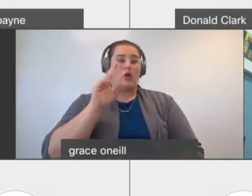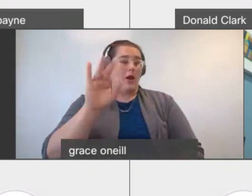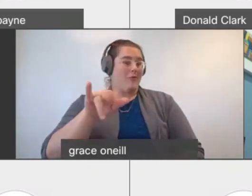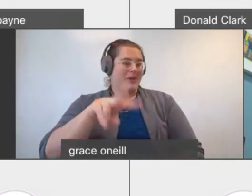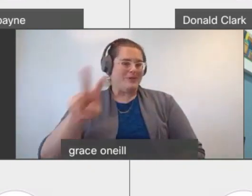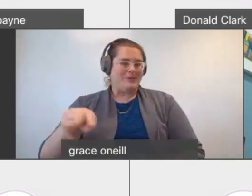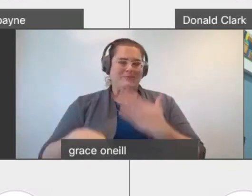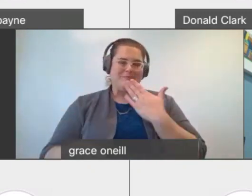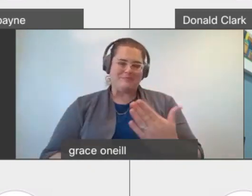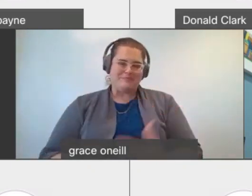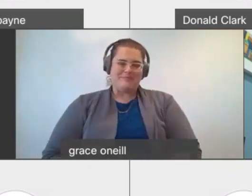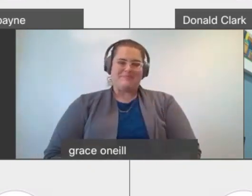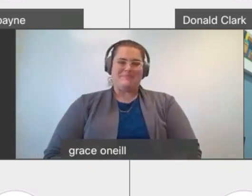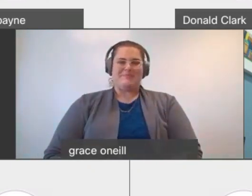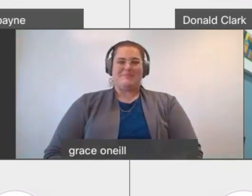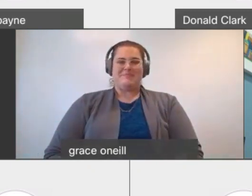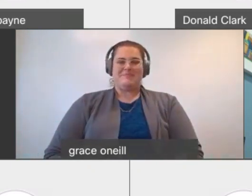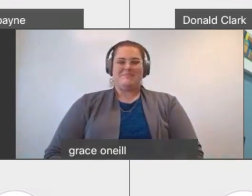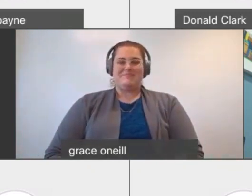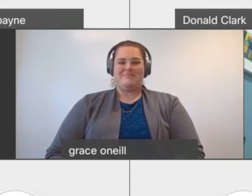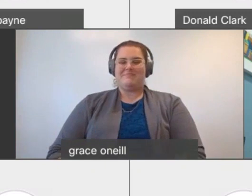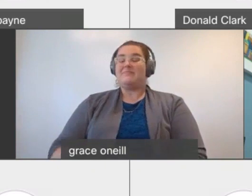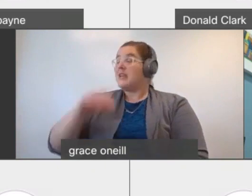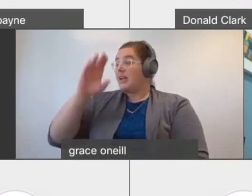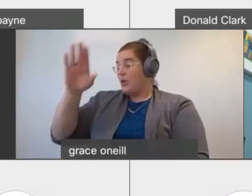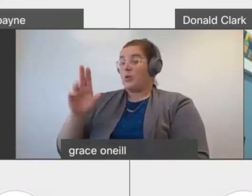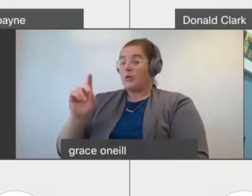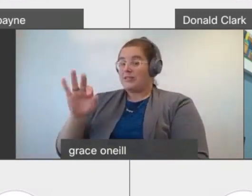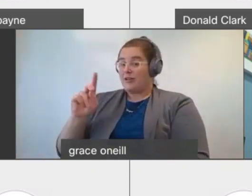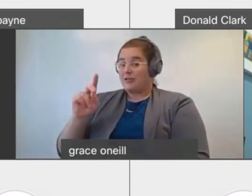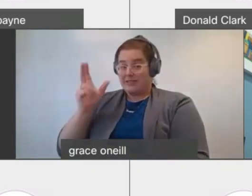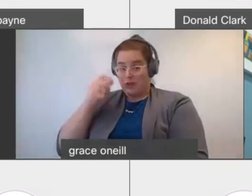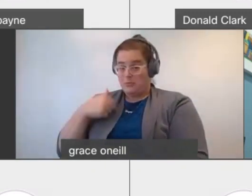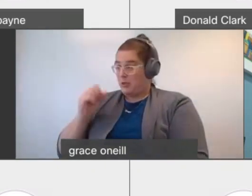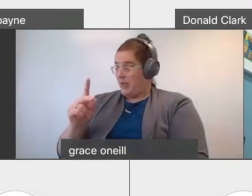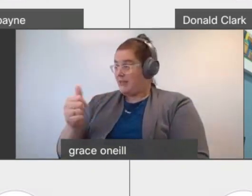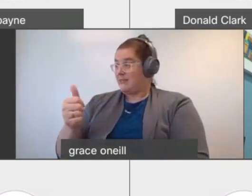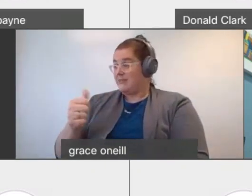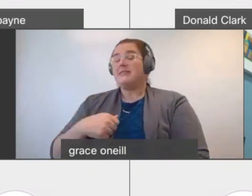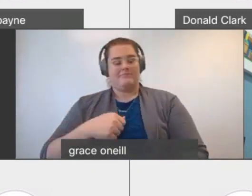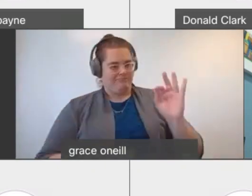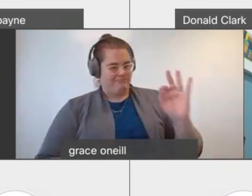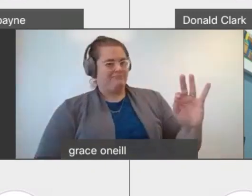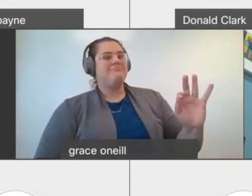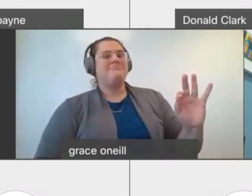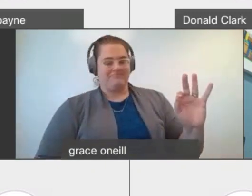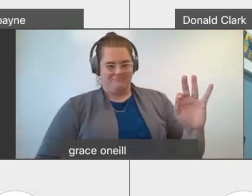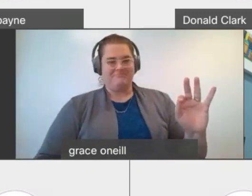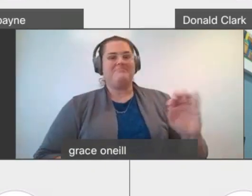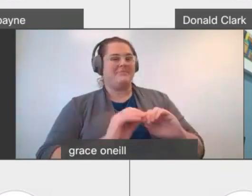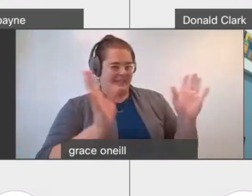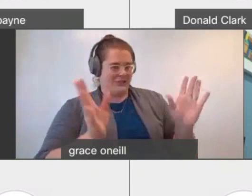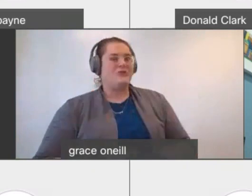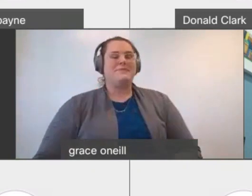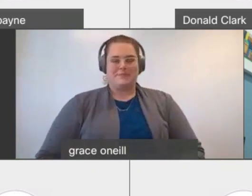you. Great. Hi, Donald. Can you hear me okay? Yes, we can hear you. Thank you. I'm